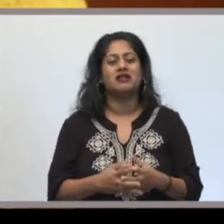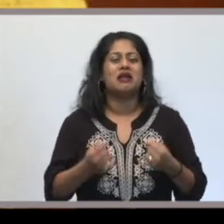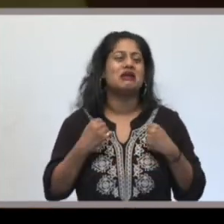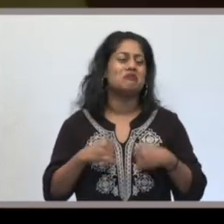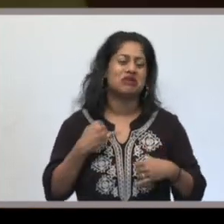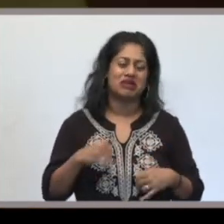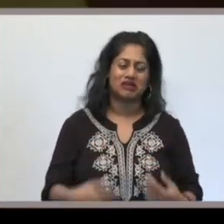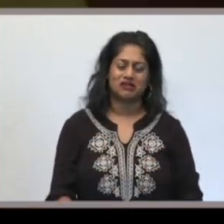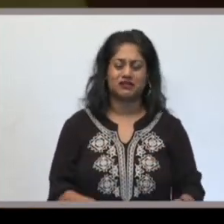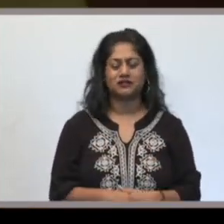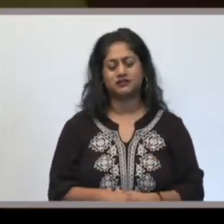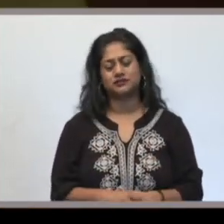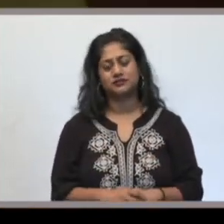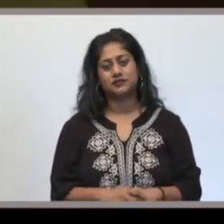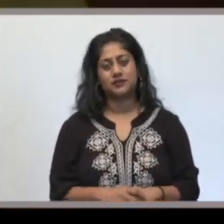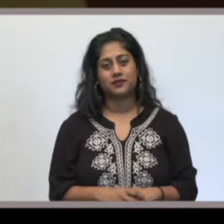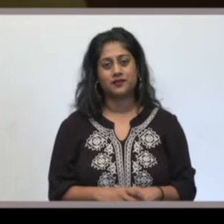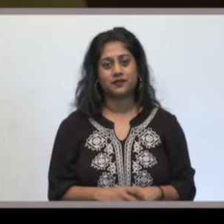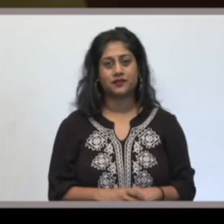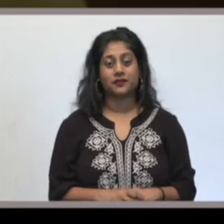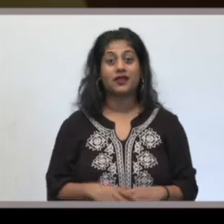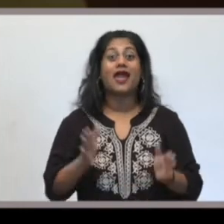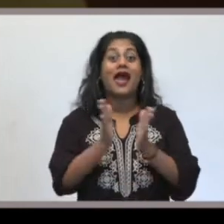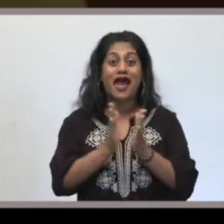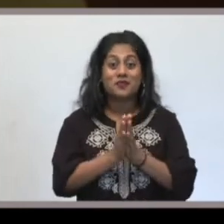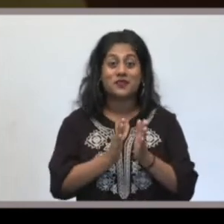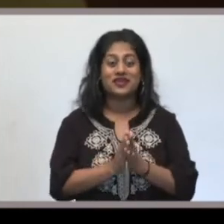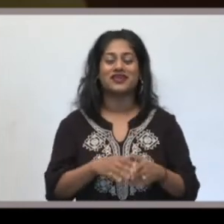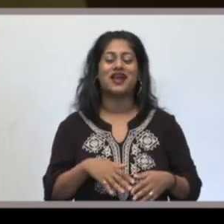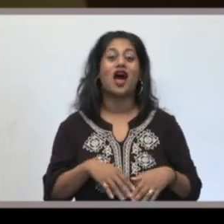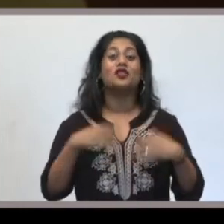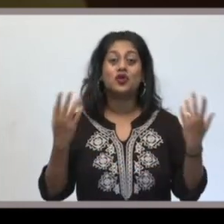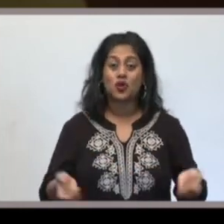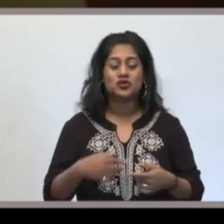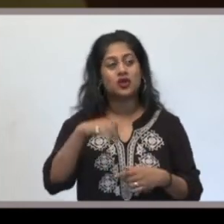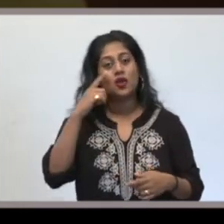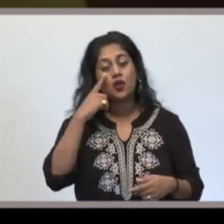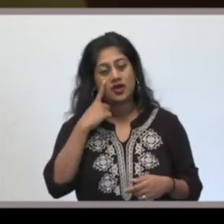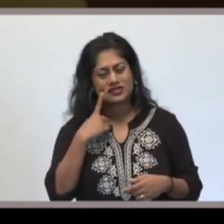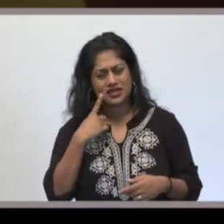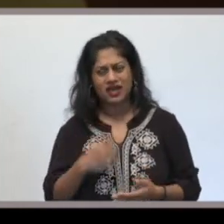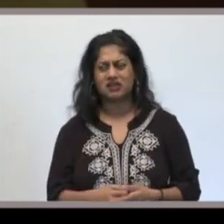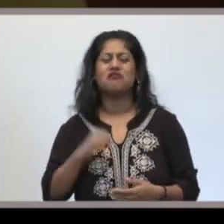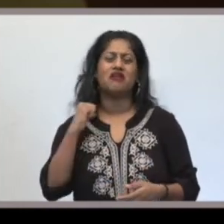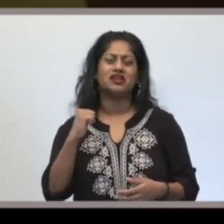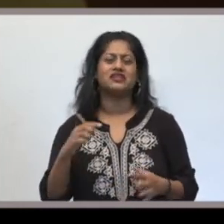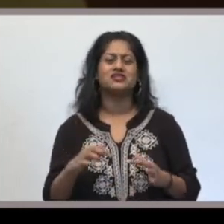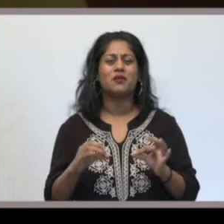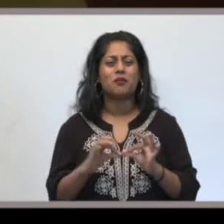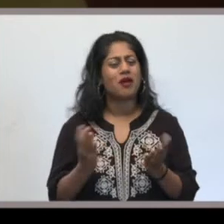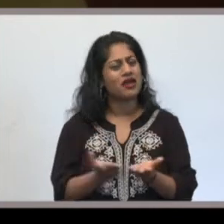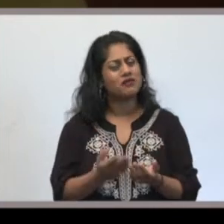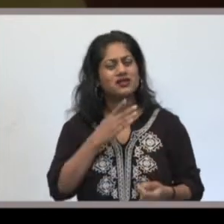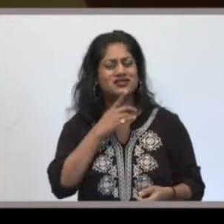Jesus said in Matthew 5, 4, "Happy are those who mourn, for they will be